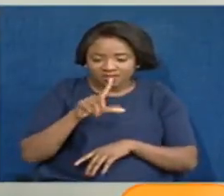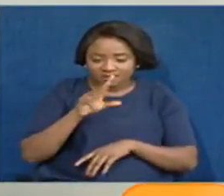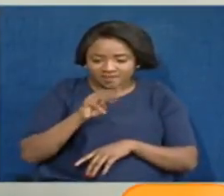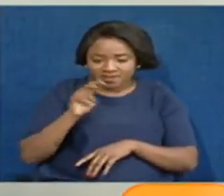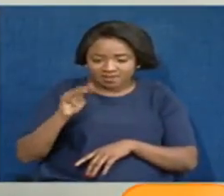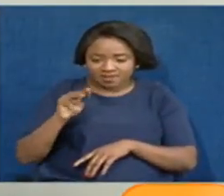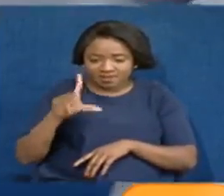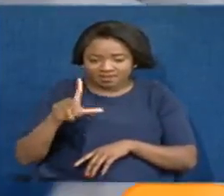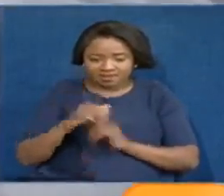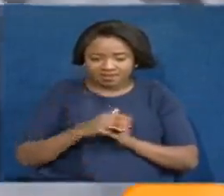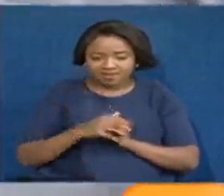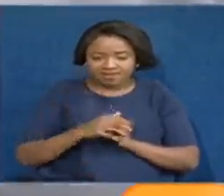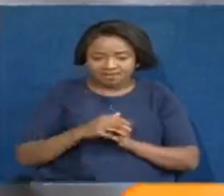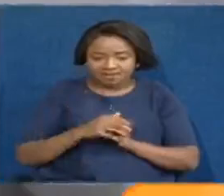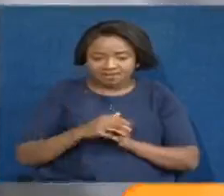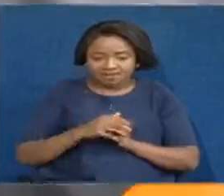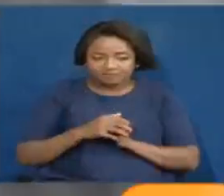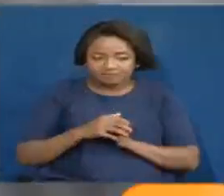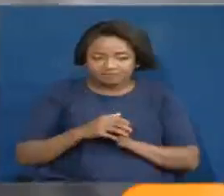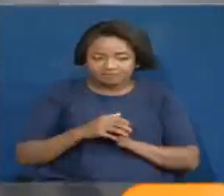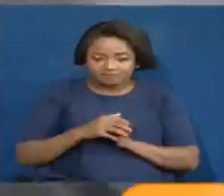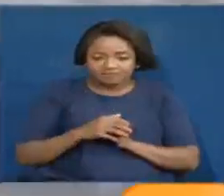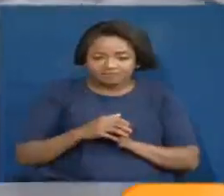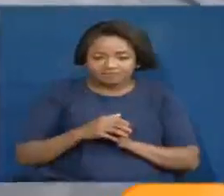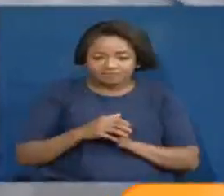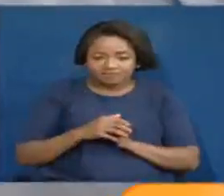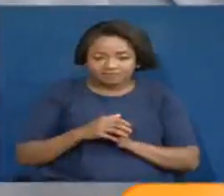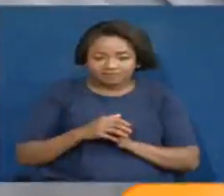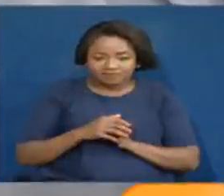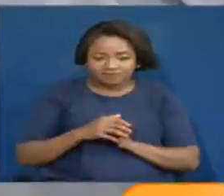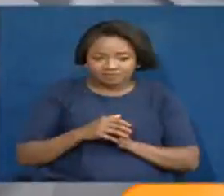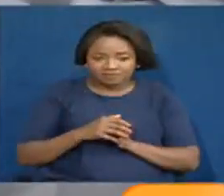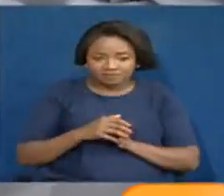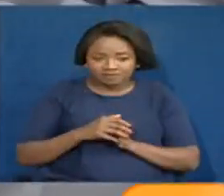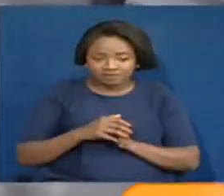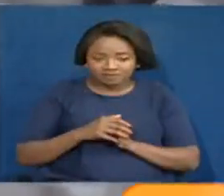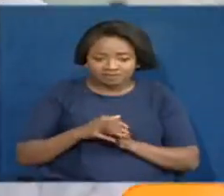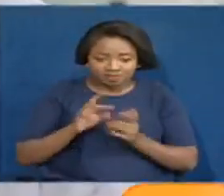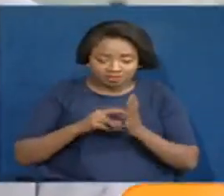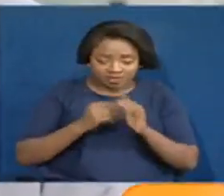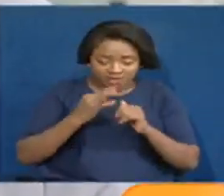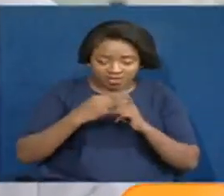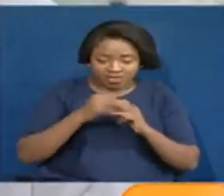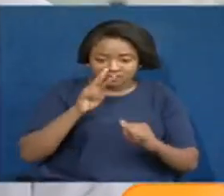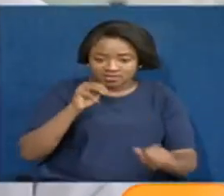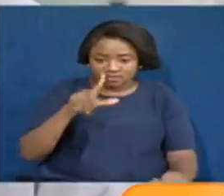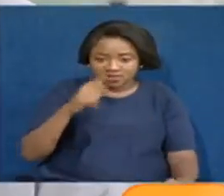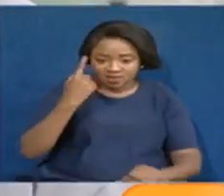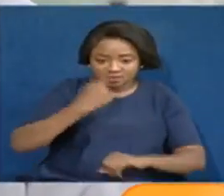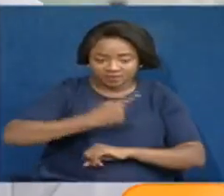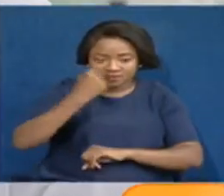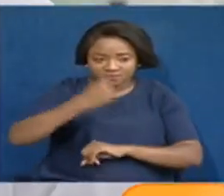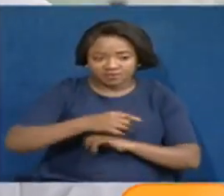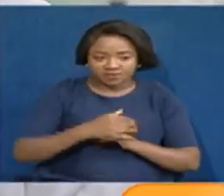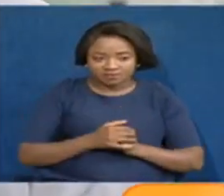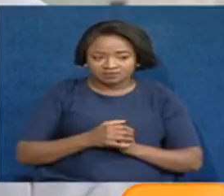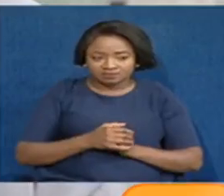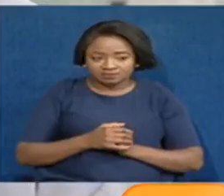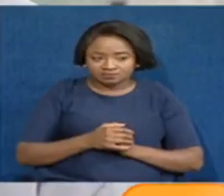day times two. So we are talking of 8 ml per day. According to the standards for an